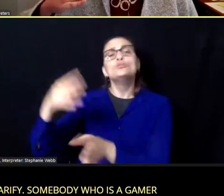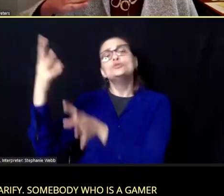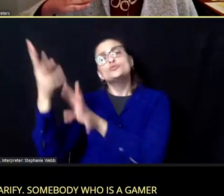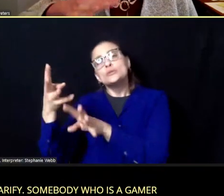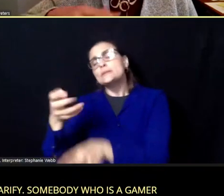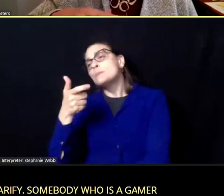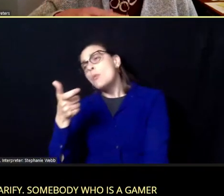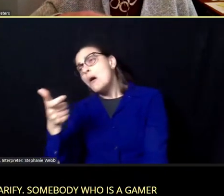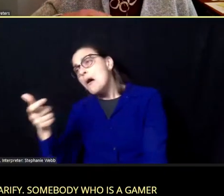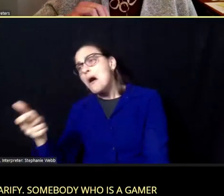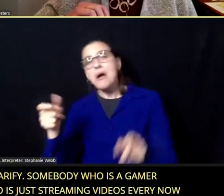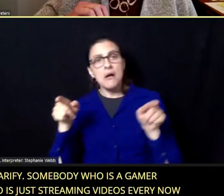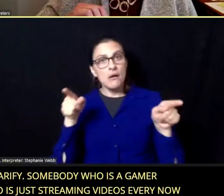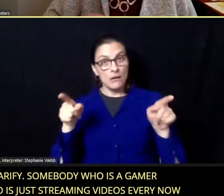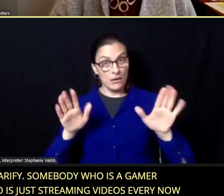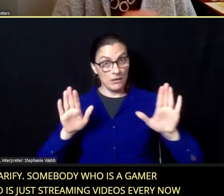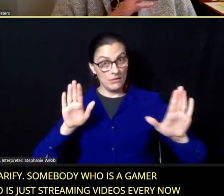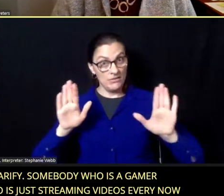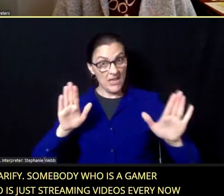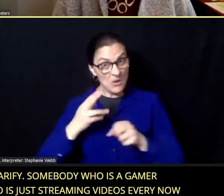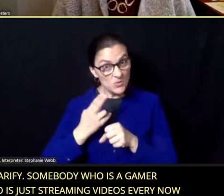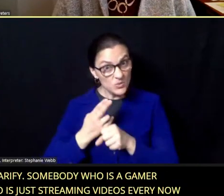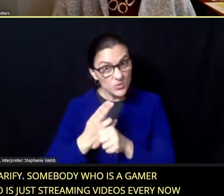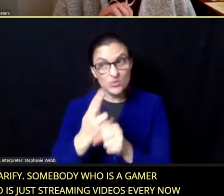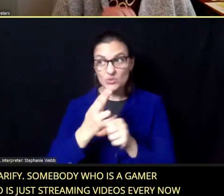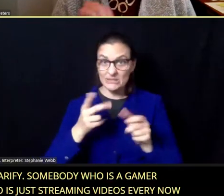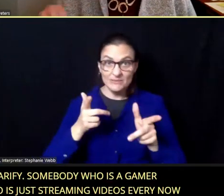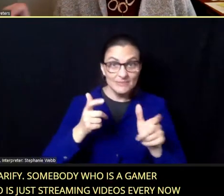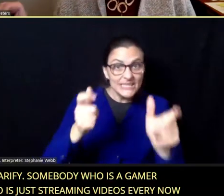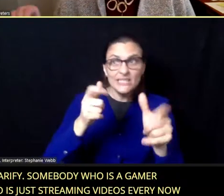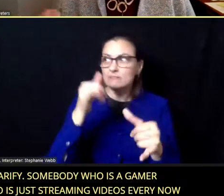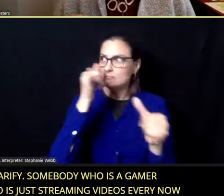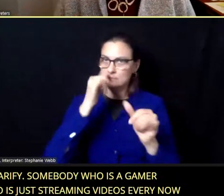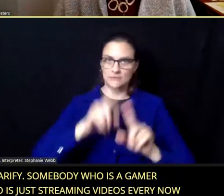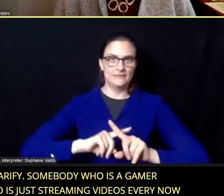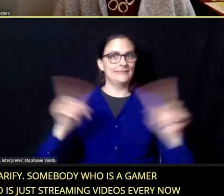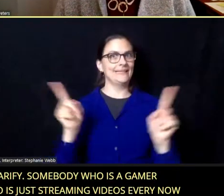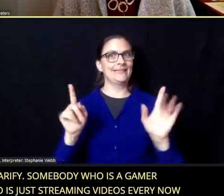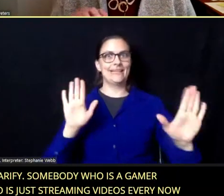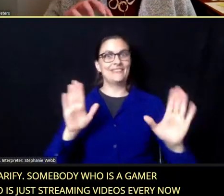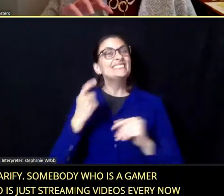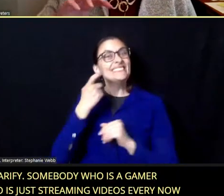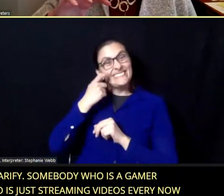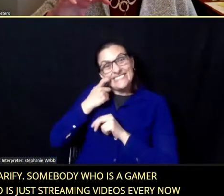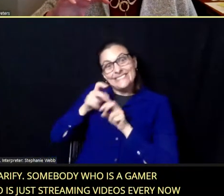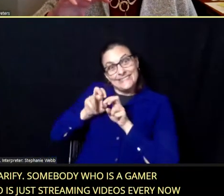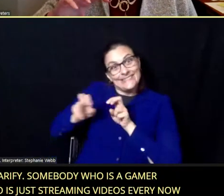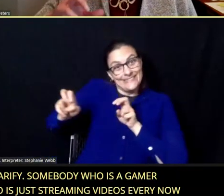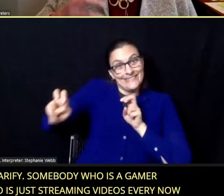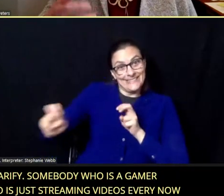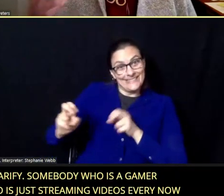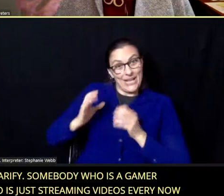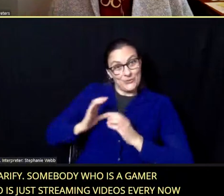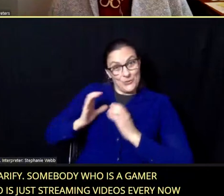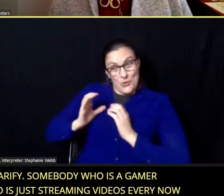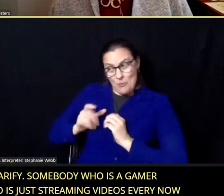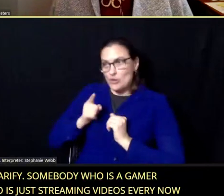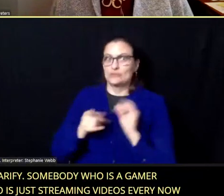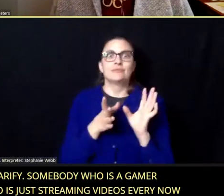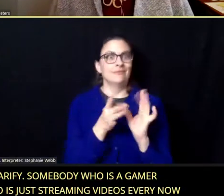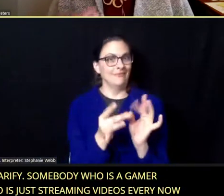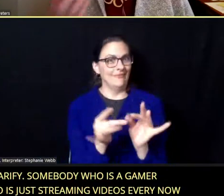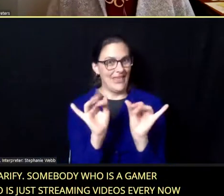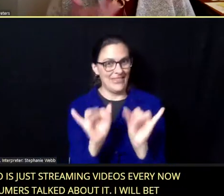this, a lot of the consumers talked about, and I'll bet every consumer that you talk to eventually after this will talk about, you know, I'm not sure what I